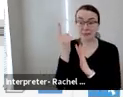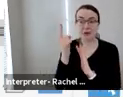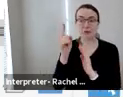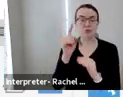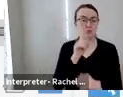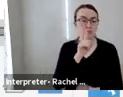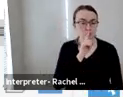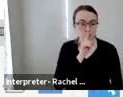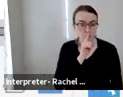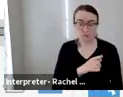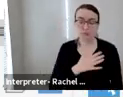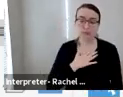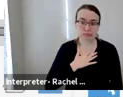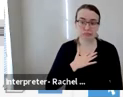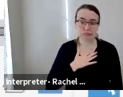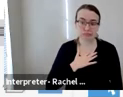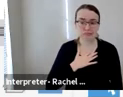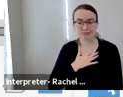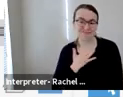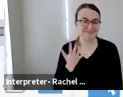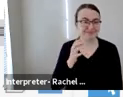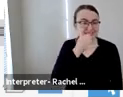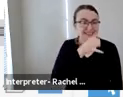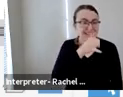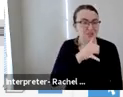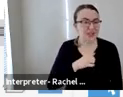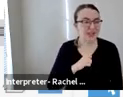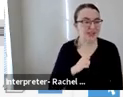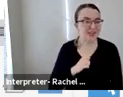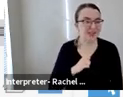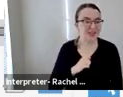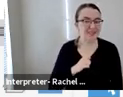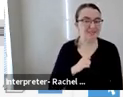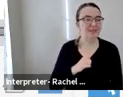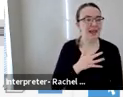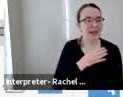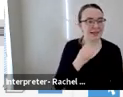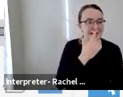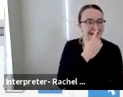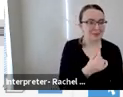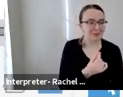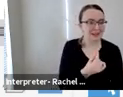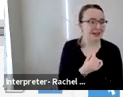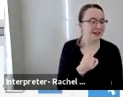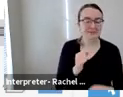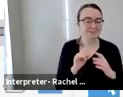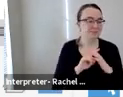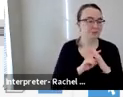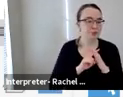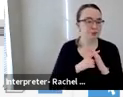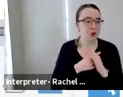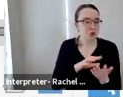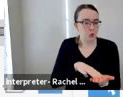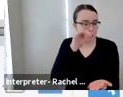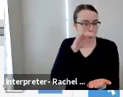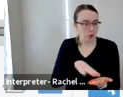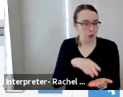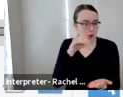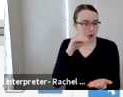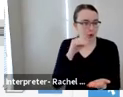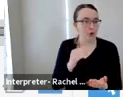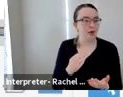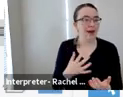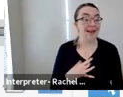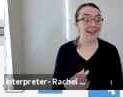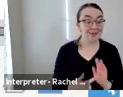very kitschy and interesting to kickstart my learning. And I like to show people